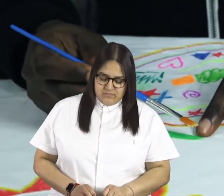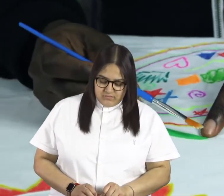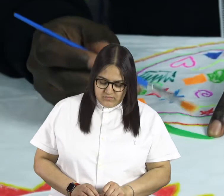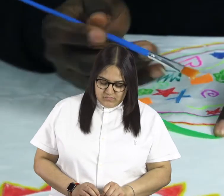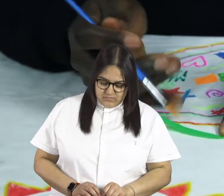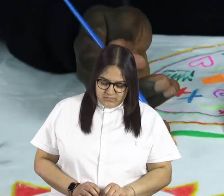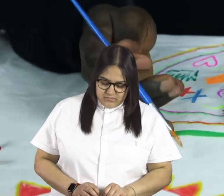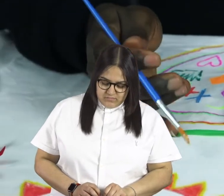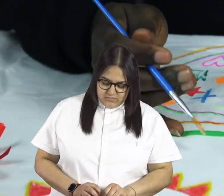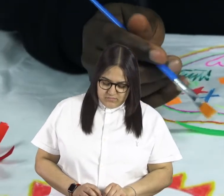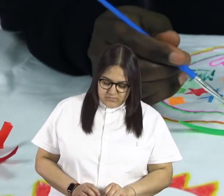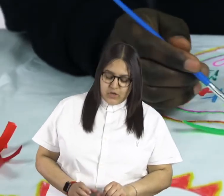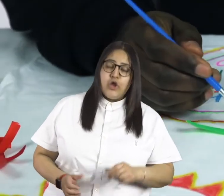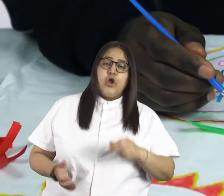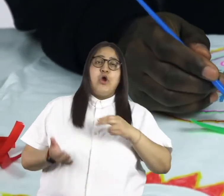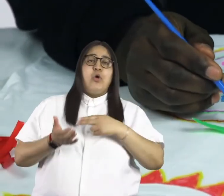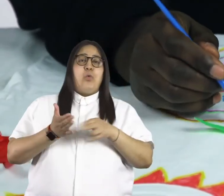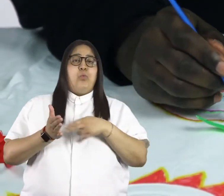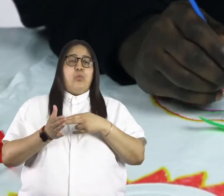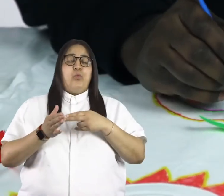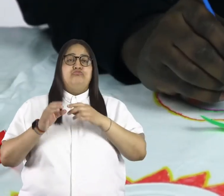glue onto your ribbon first.